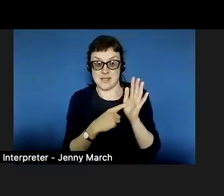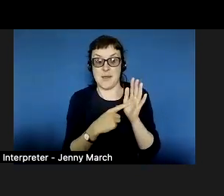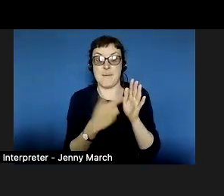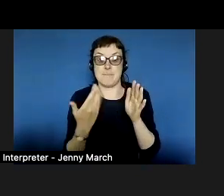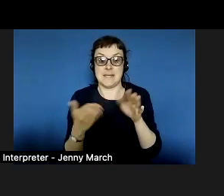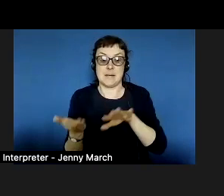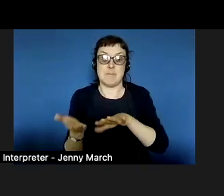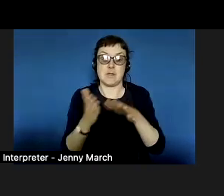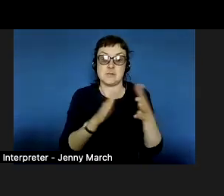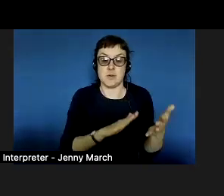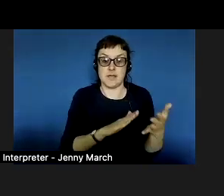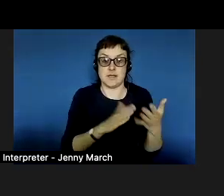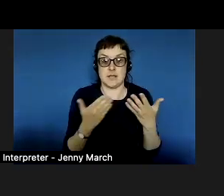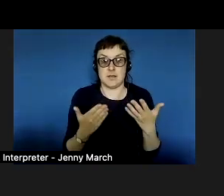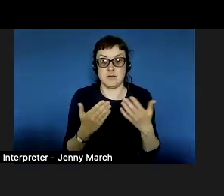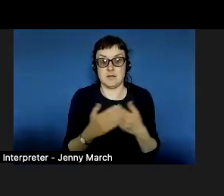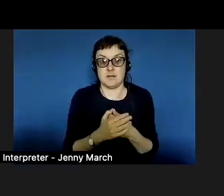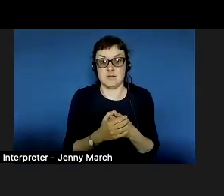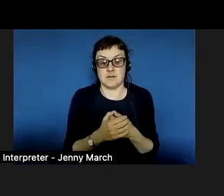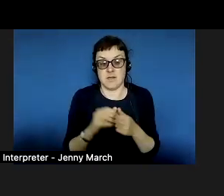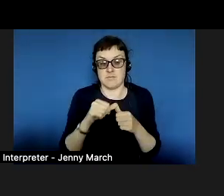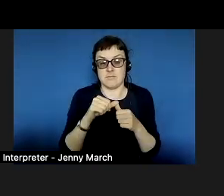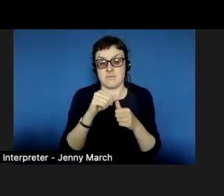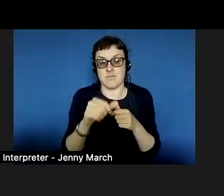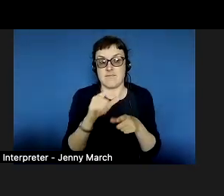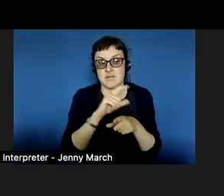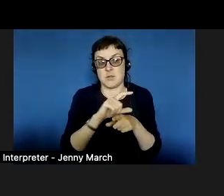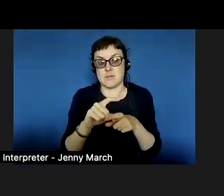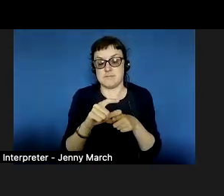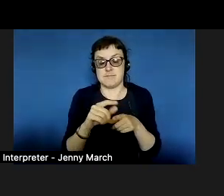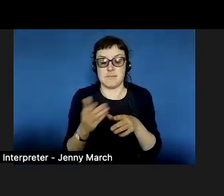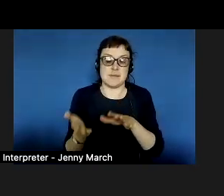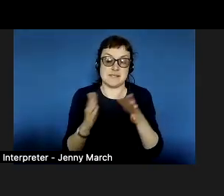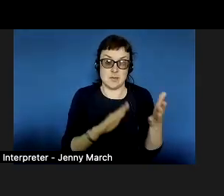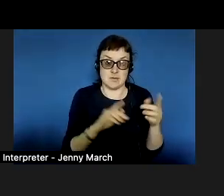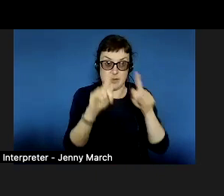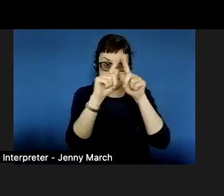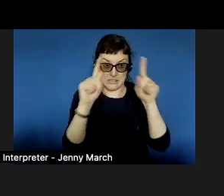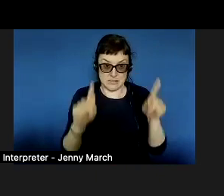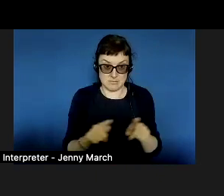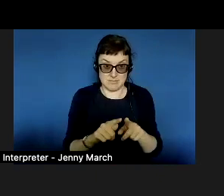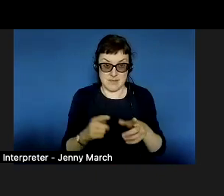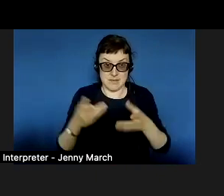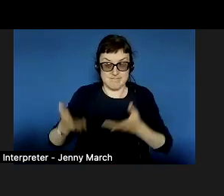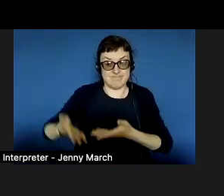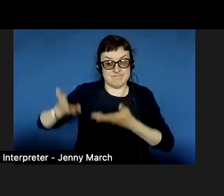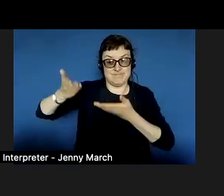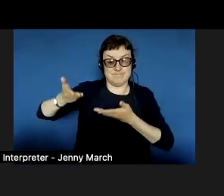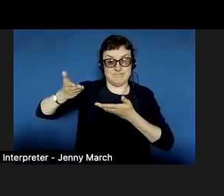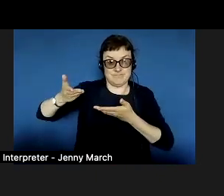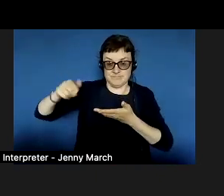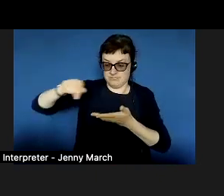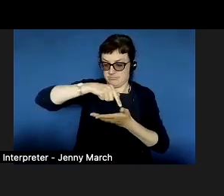since we began the course. But there's an image of her here holding a piece